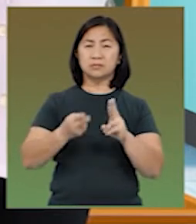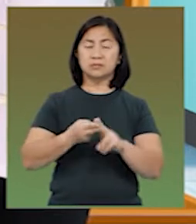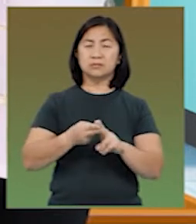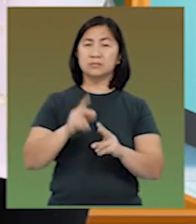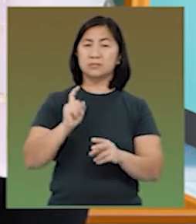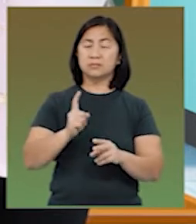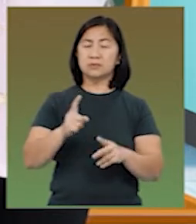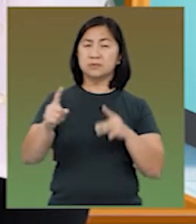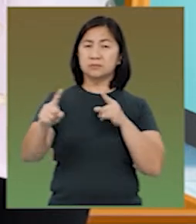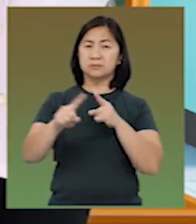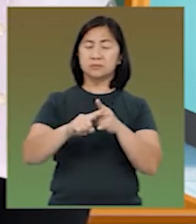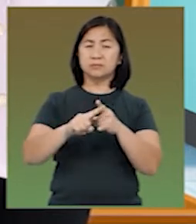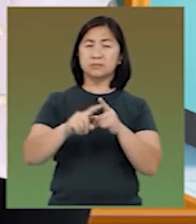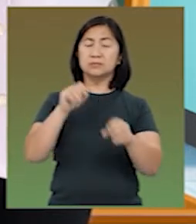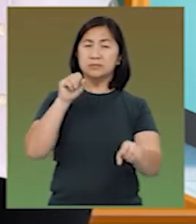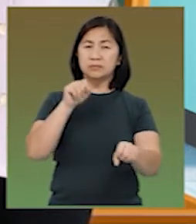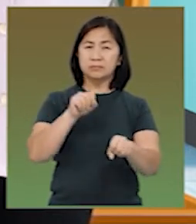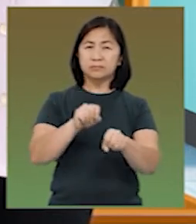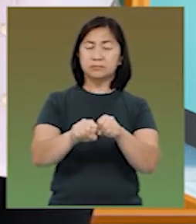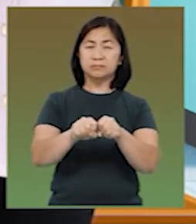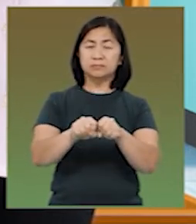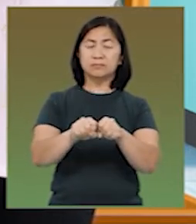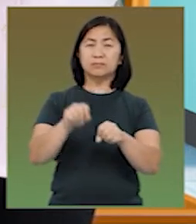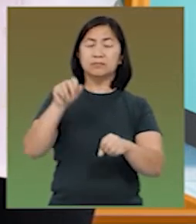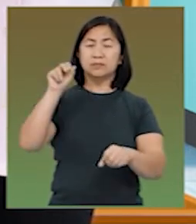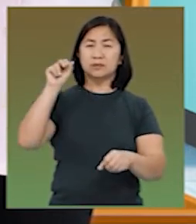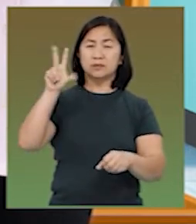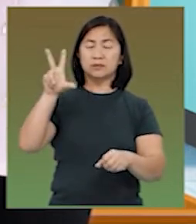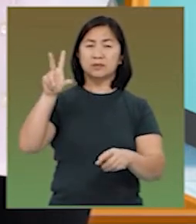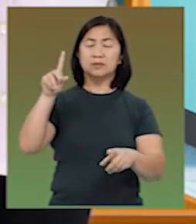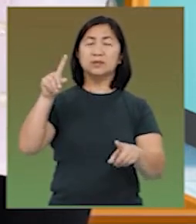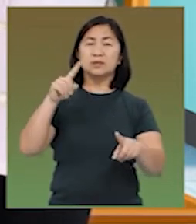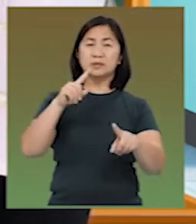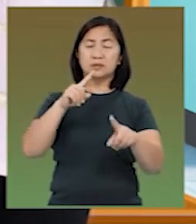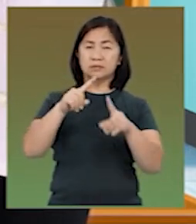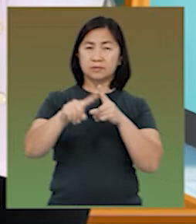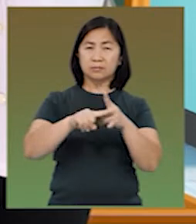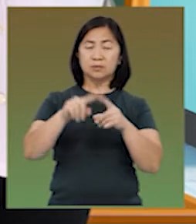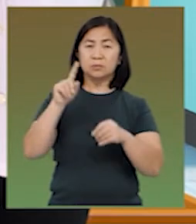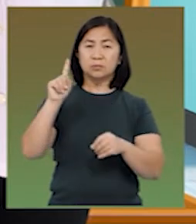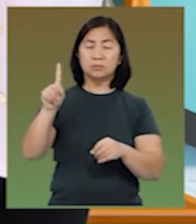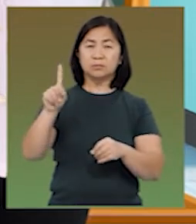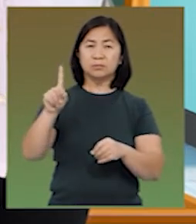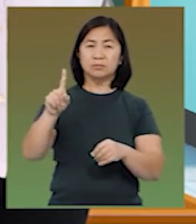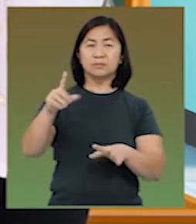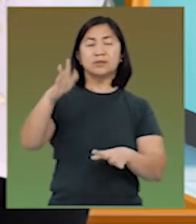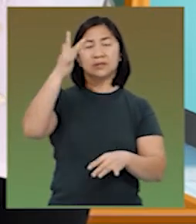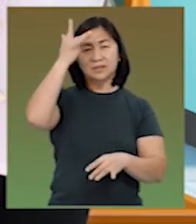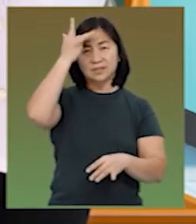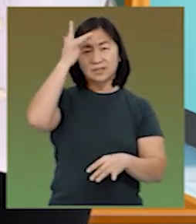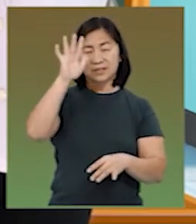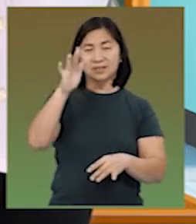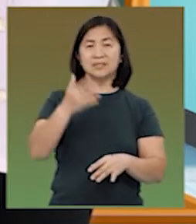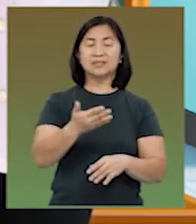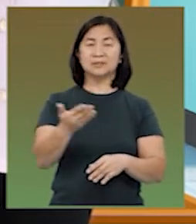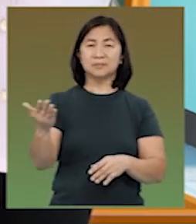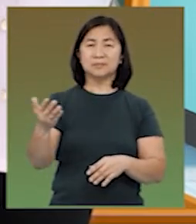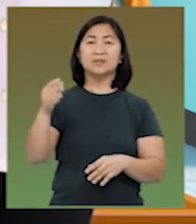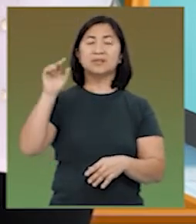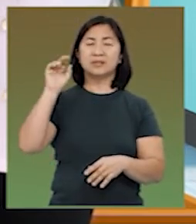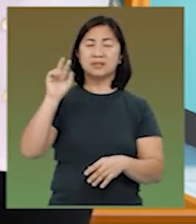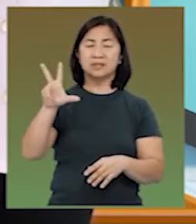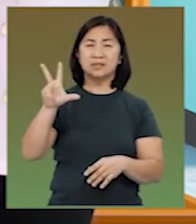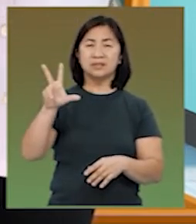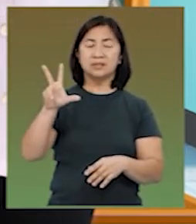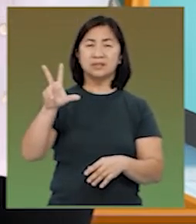mas mabilis na pag-divide. Kaya, 3 divided by 1 ay... Ang